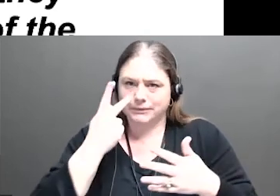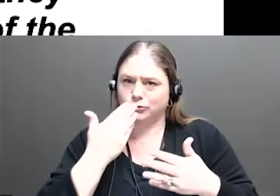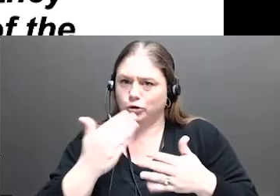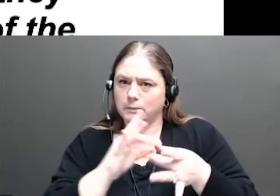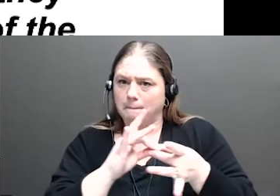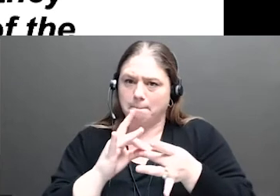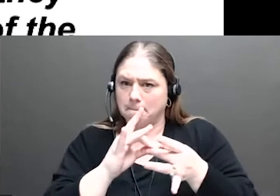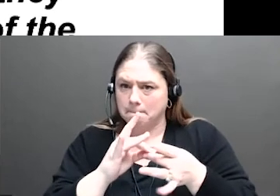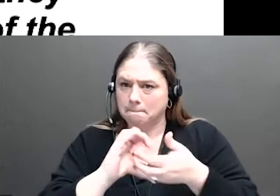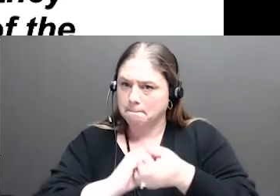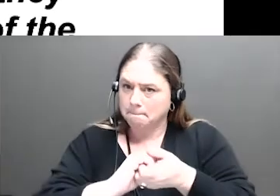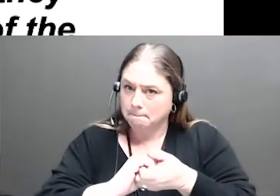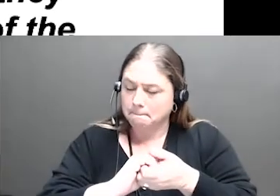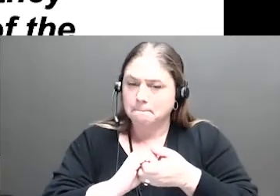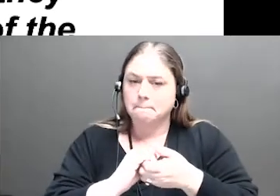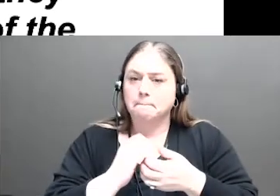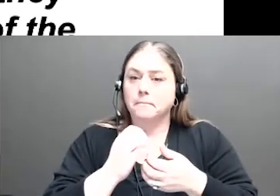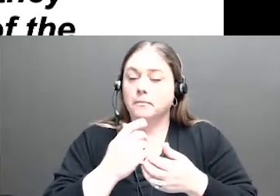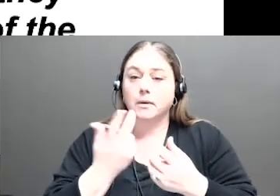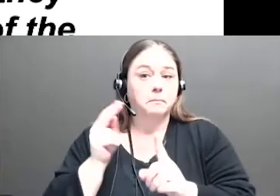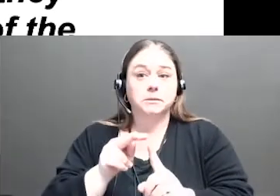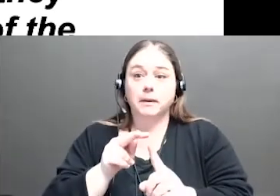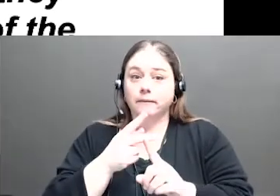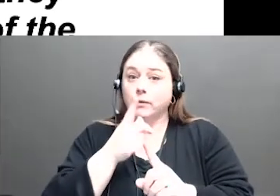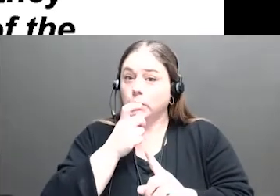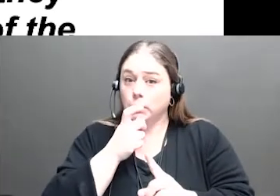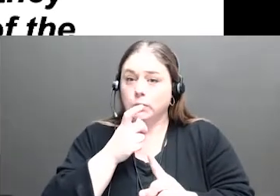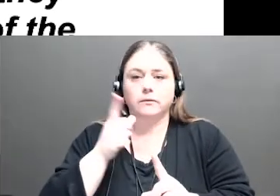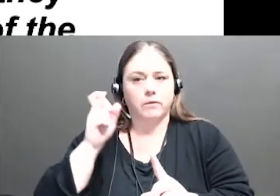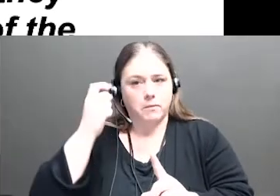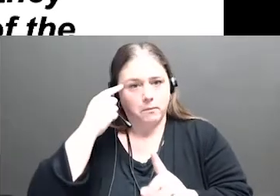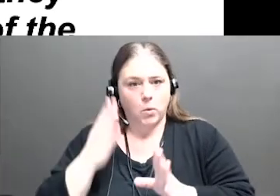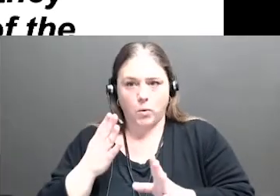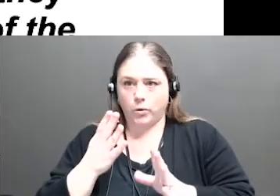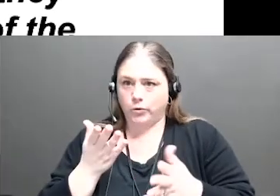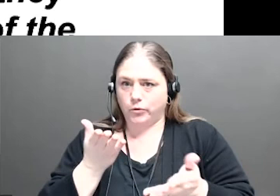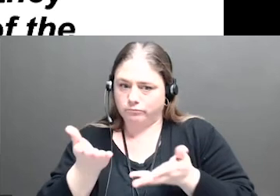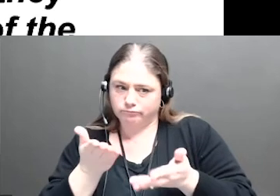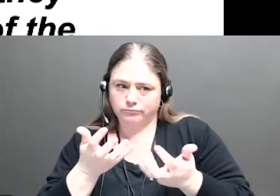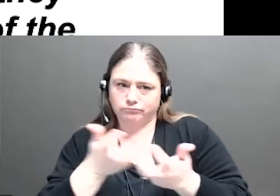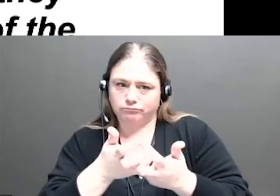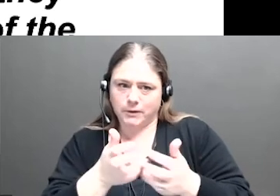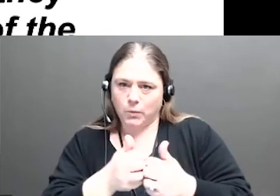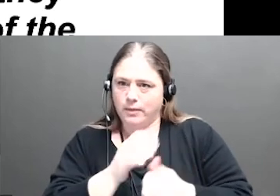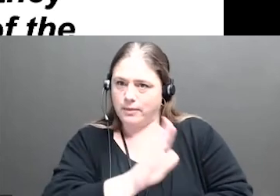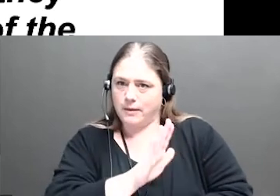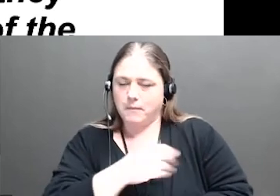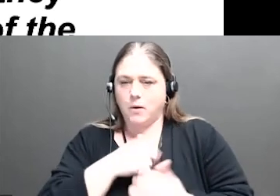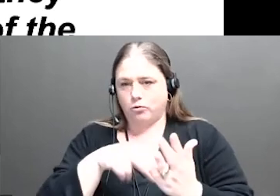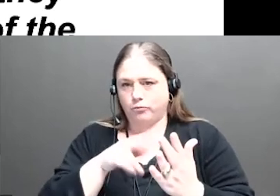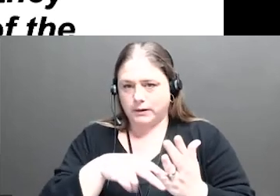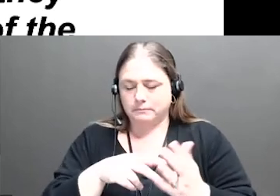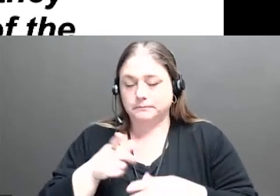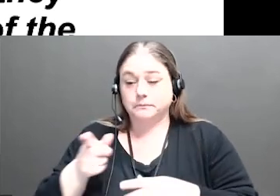the start, from the perspective of how the employer engaged with the job seeker. And I'll read it out. So the manager of the store